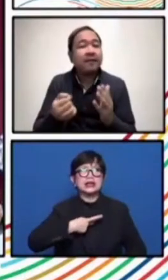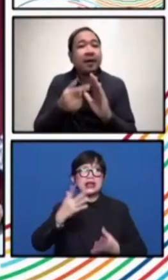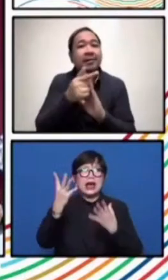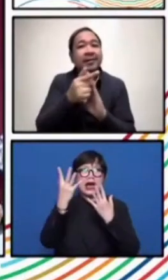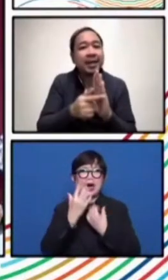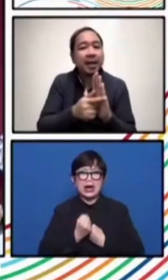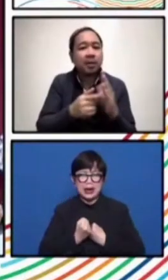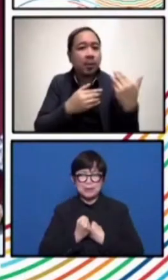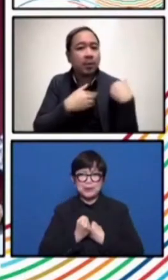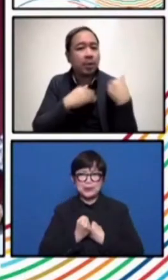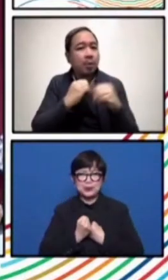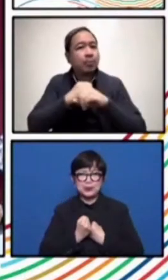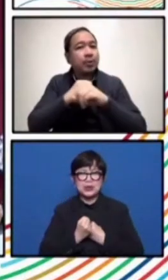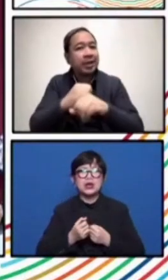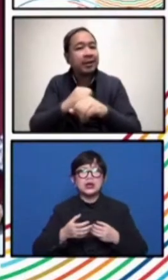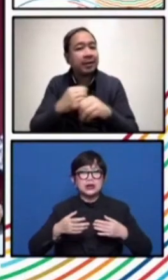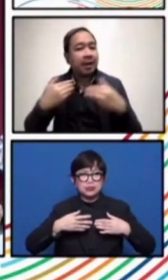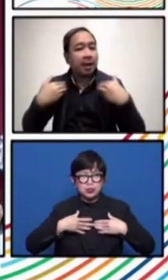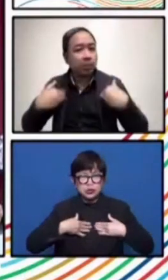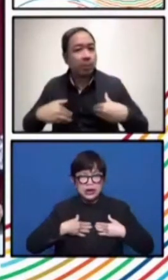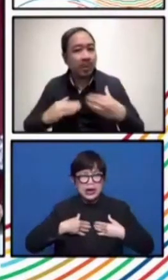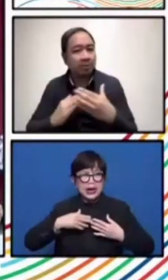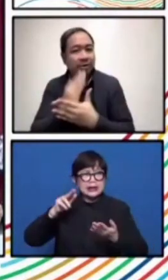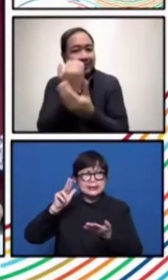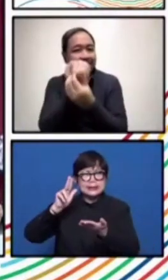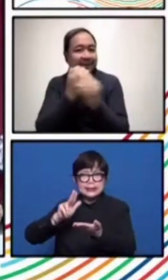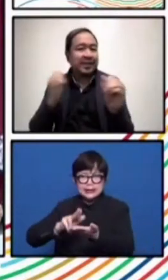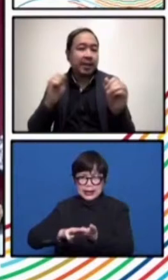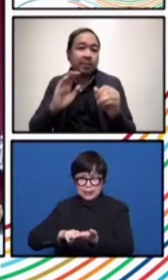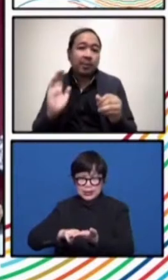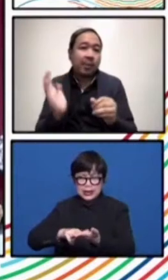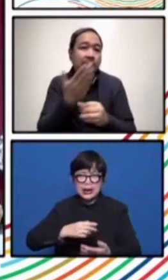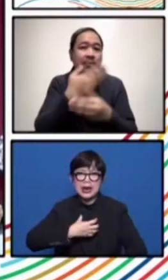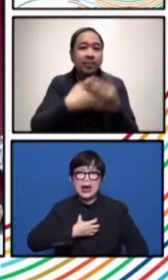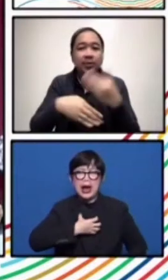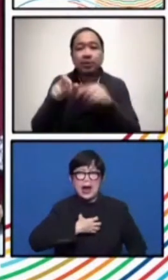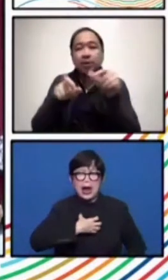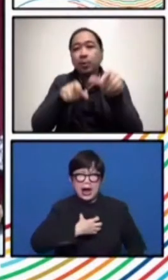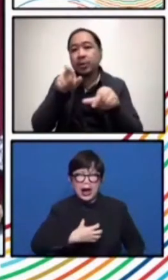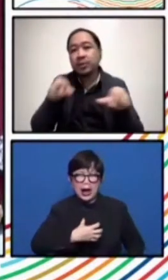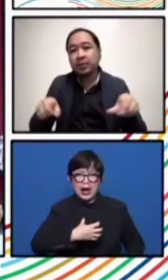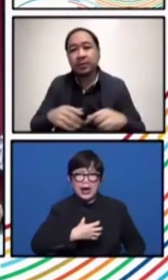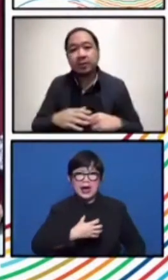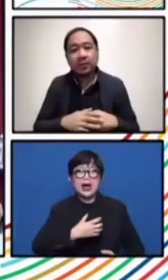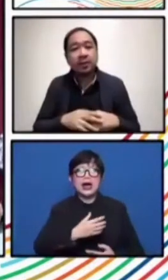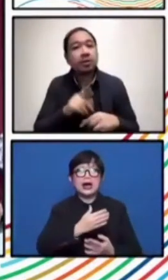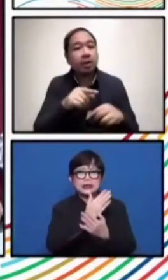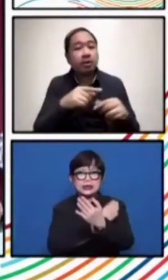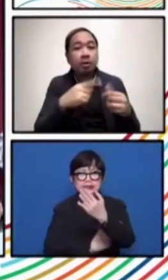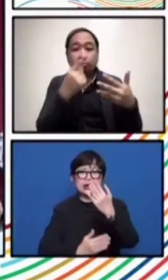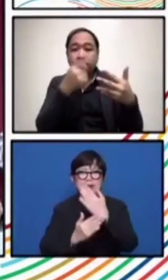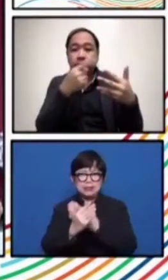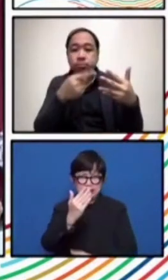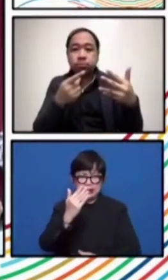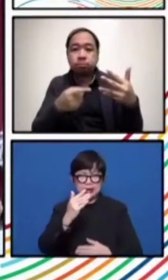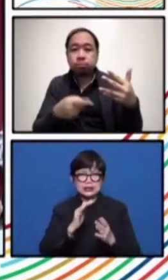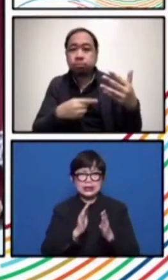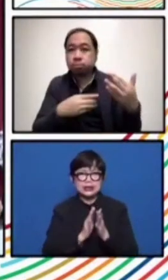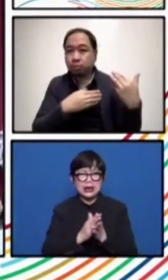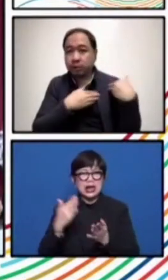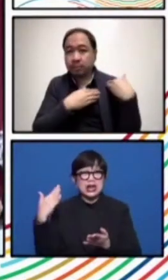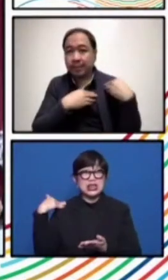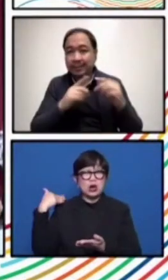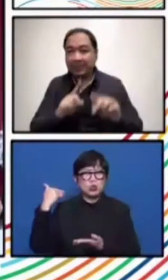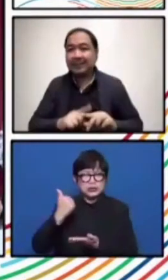guarantee the human rights and freedom of persons with disabilities these responsibilities fundamentally different from the